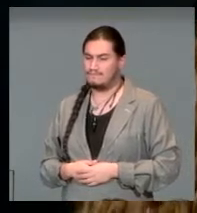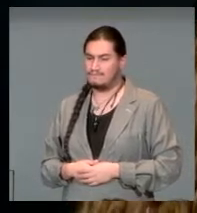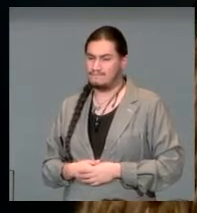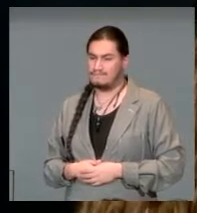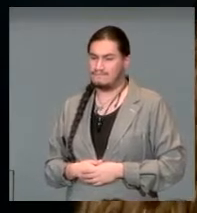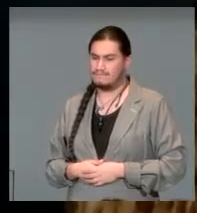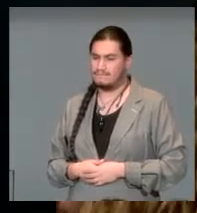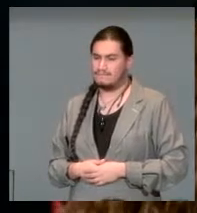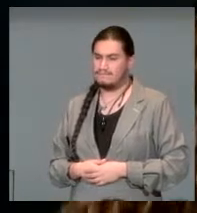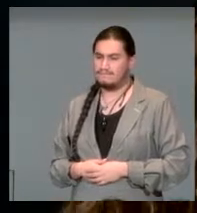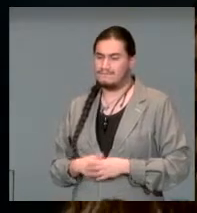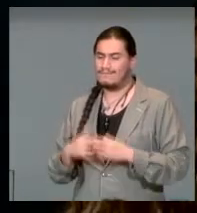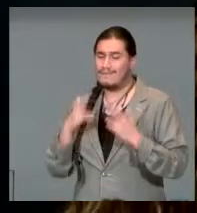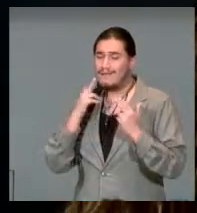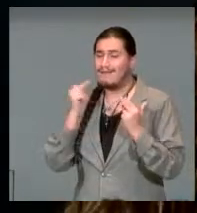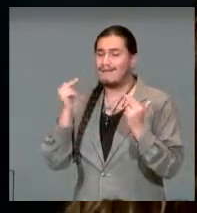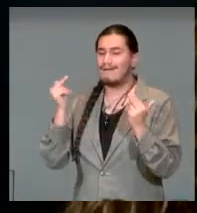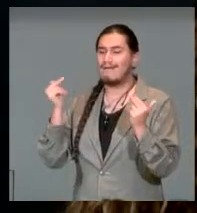Hey